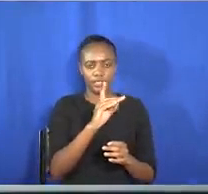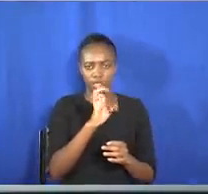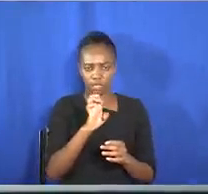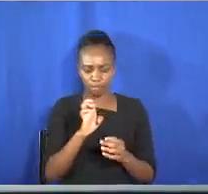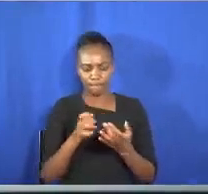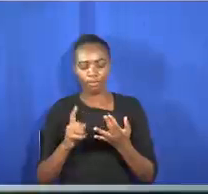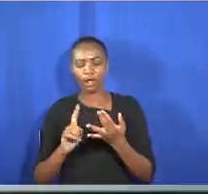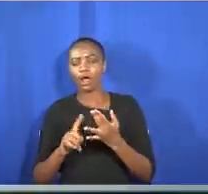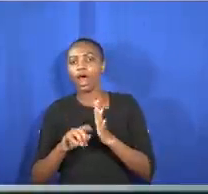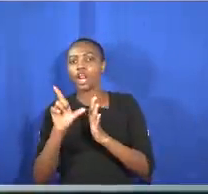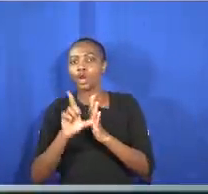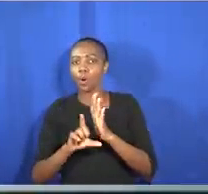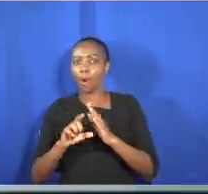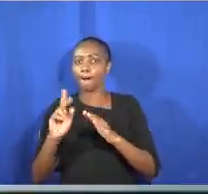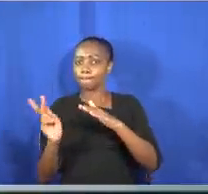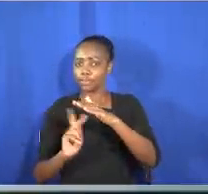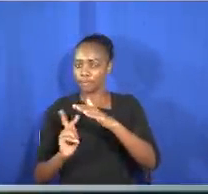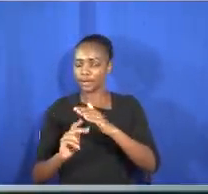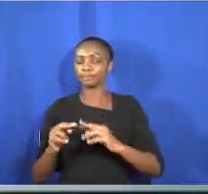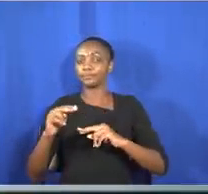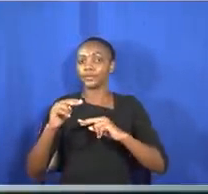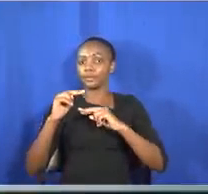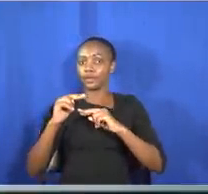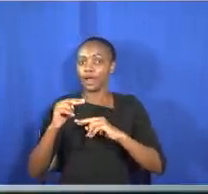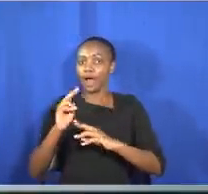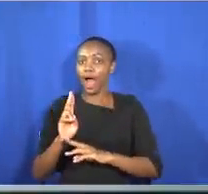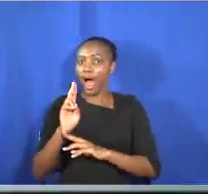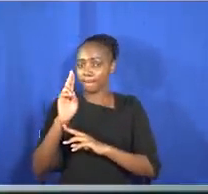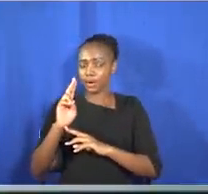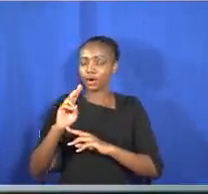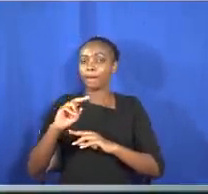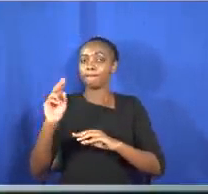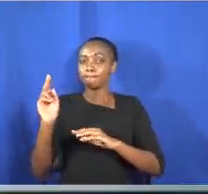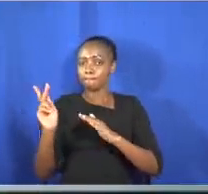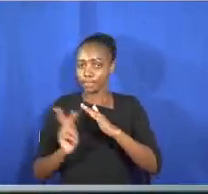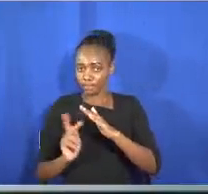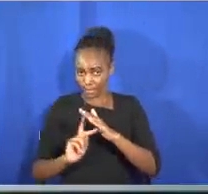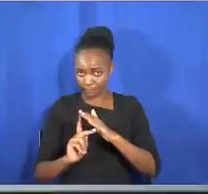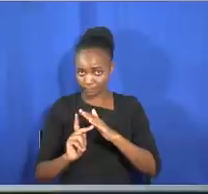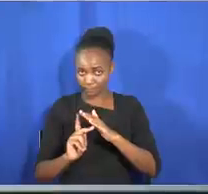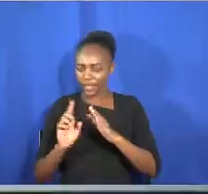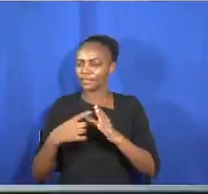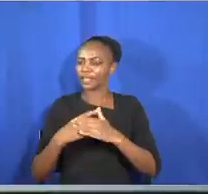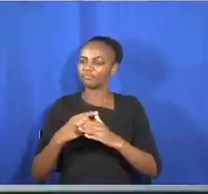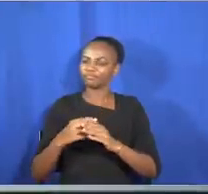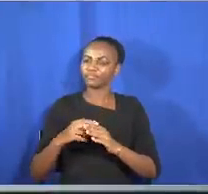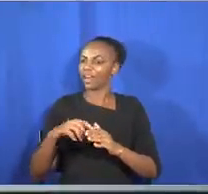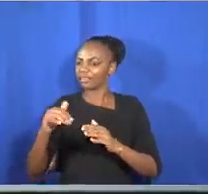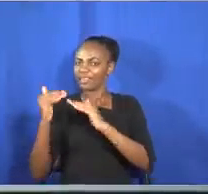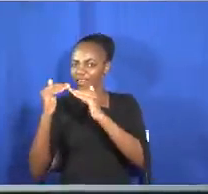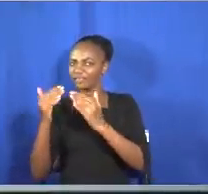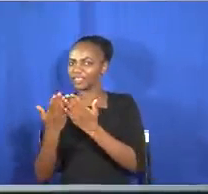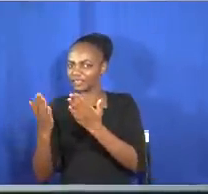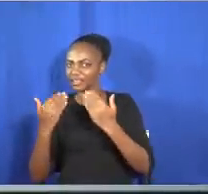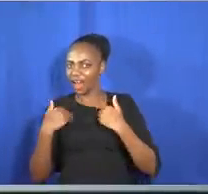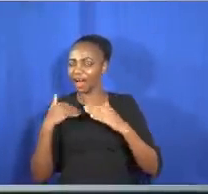the lower primary, the upper primary, the lower secondary or junior secondary, and then the senior school. And then these